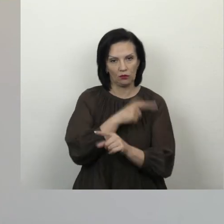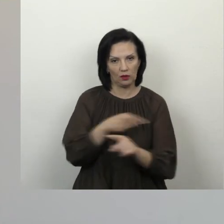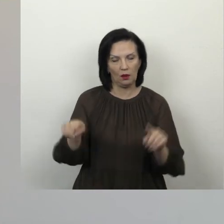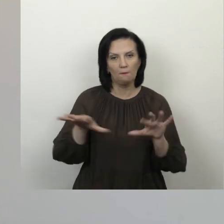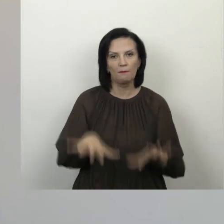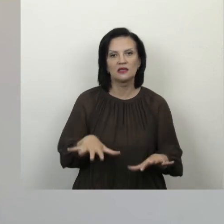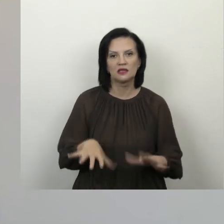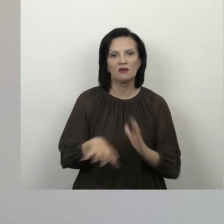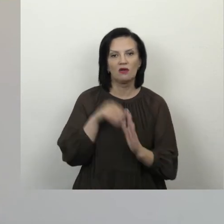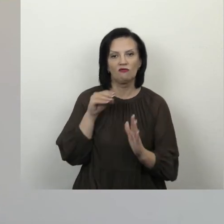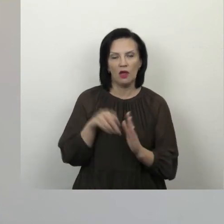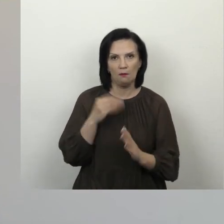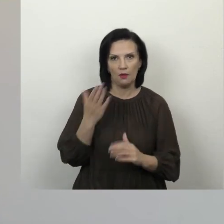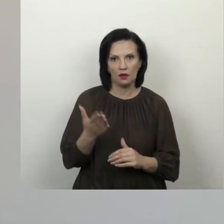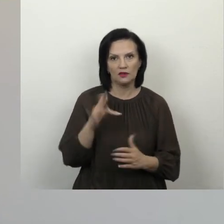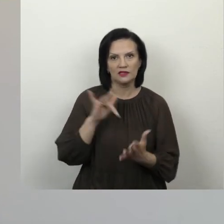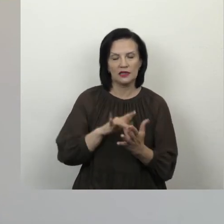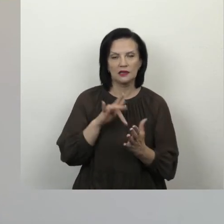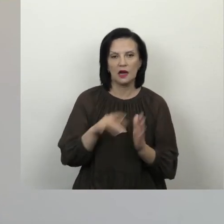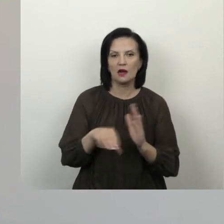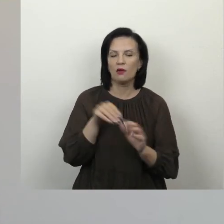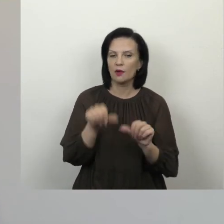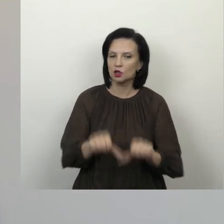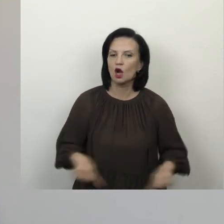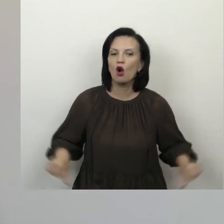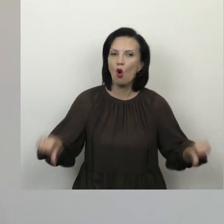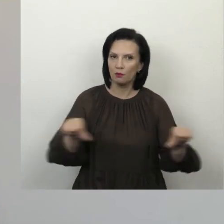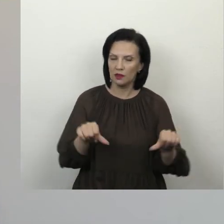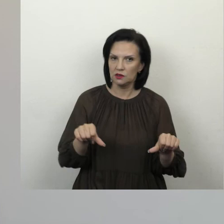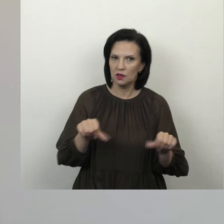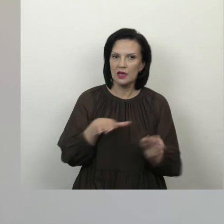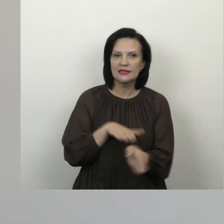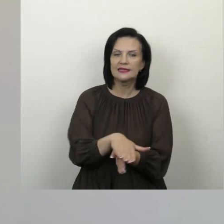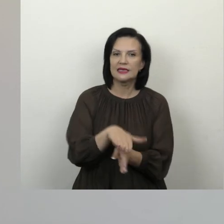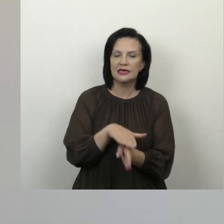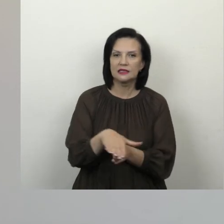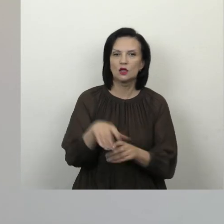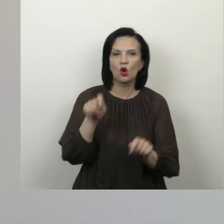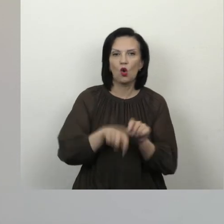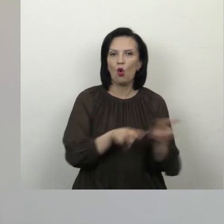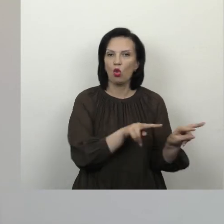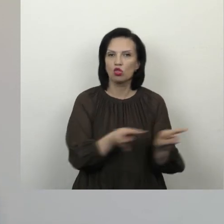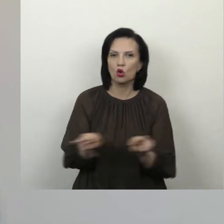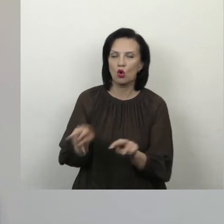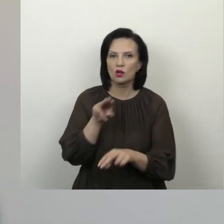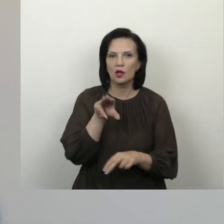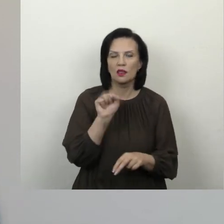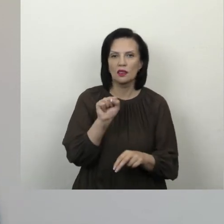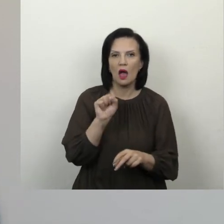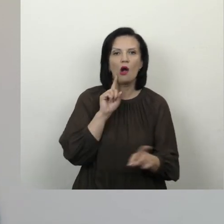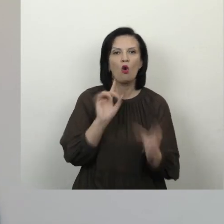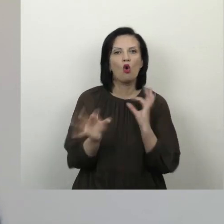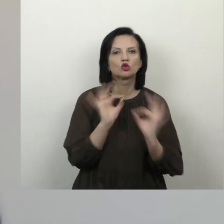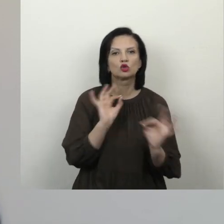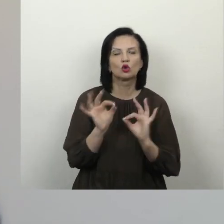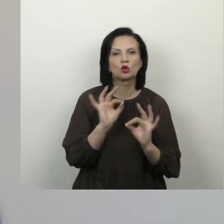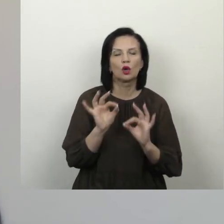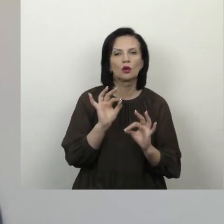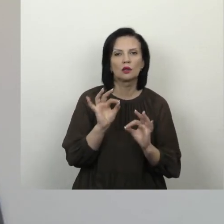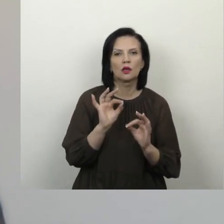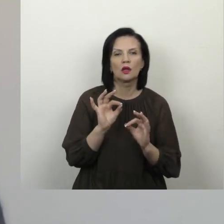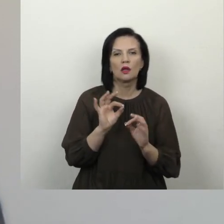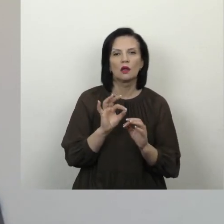that during the local election, the Central Election Commission shall carry out the functions of